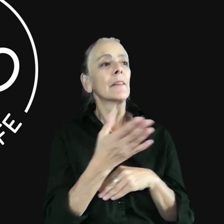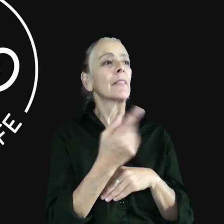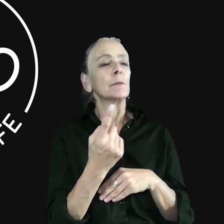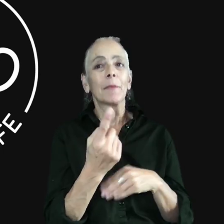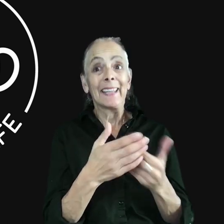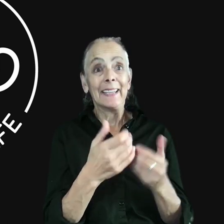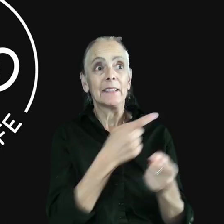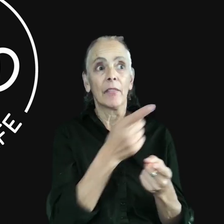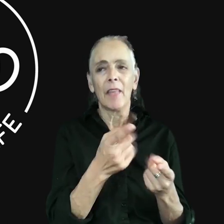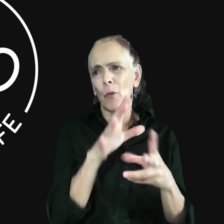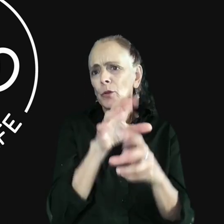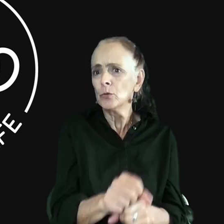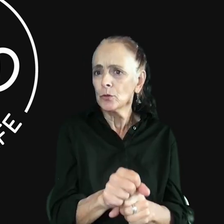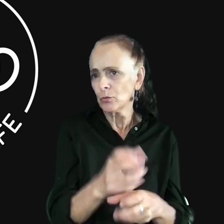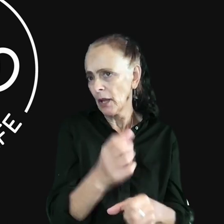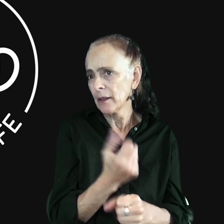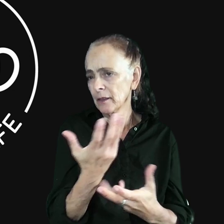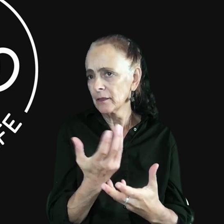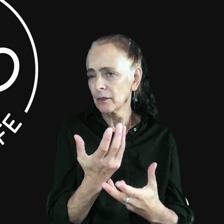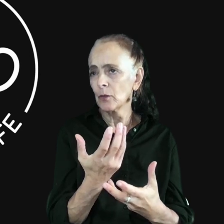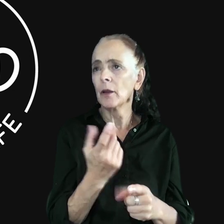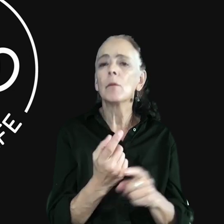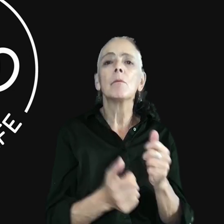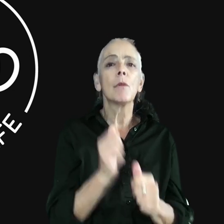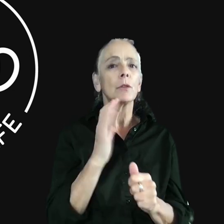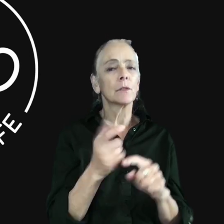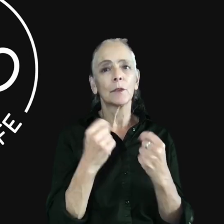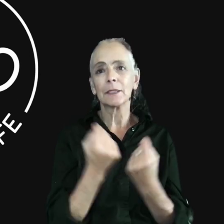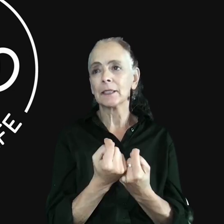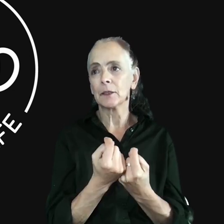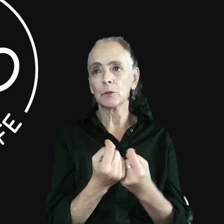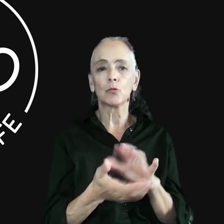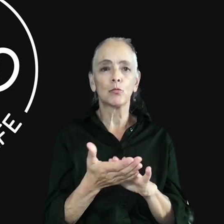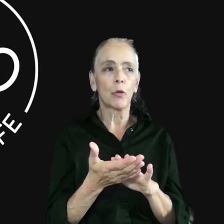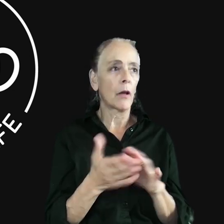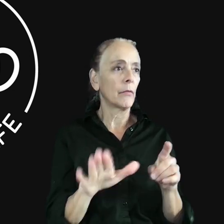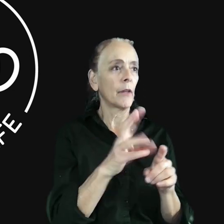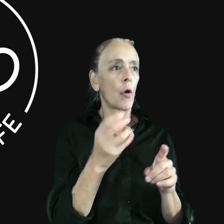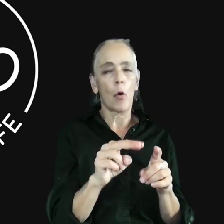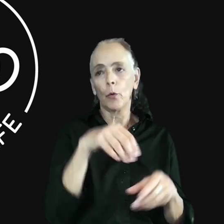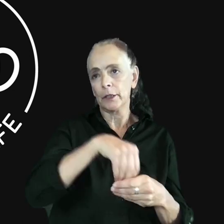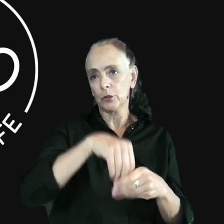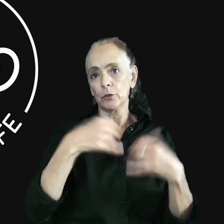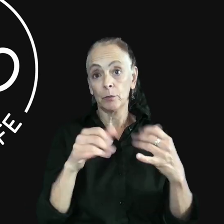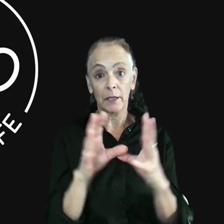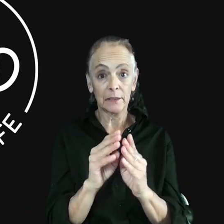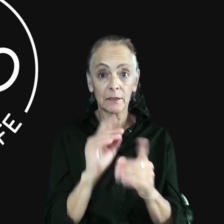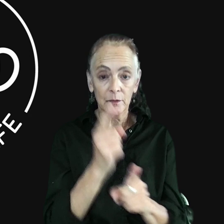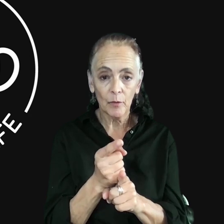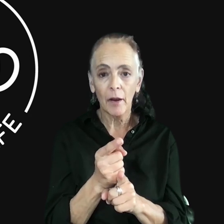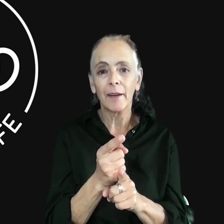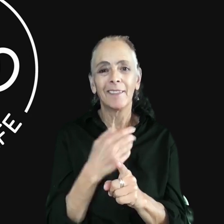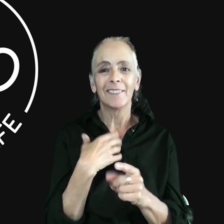that they were very accustomed to right most of our teams are probably running their own internal play sessions there's some